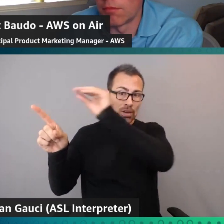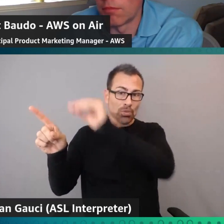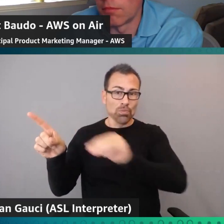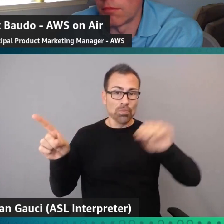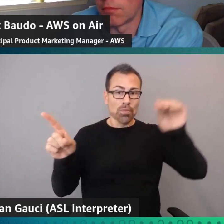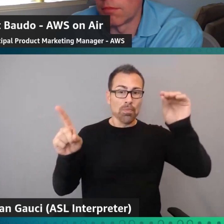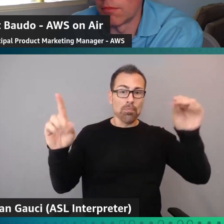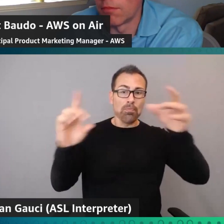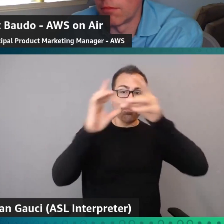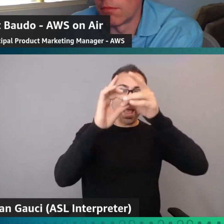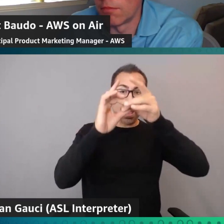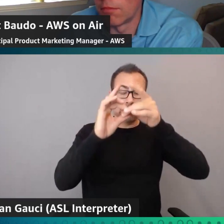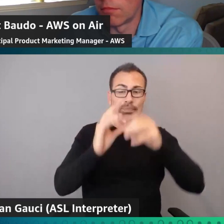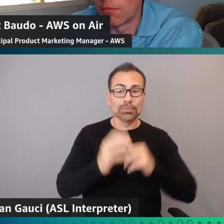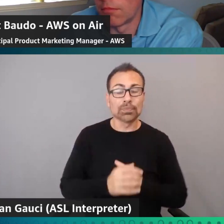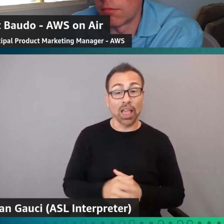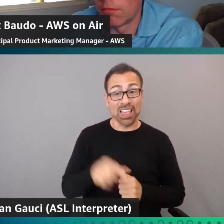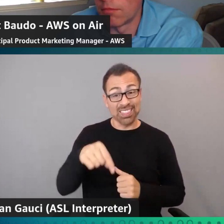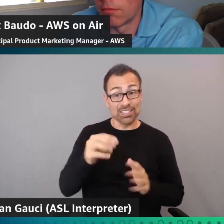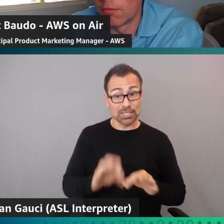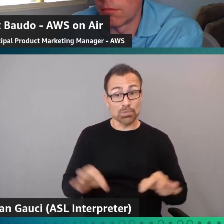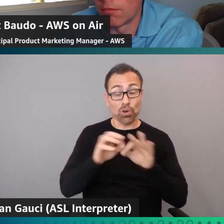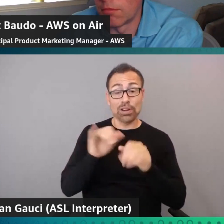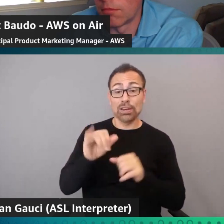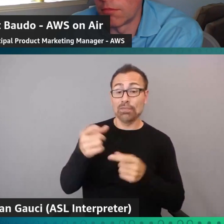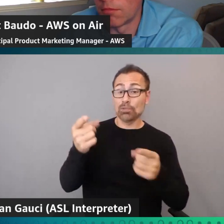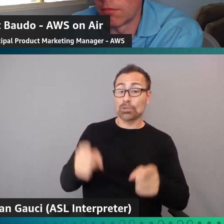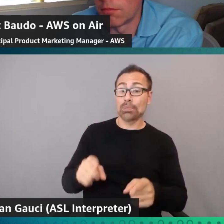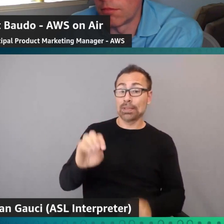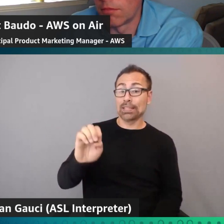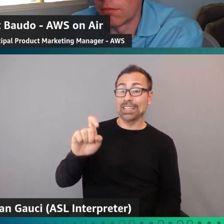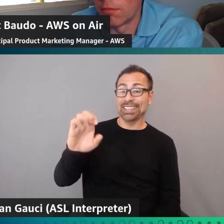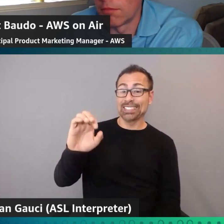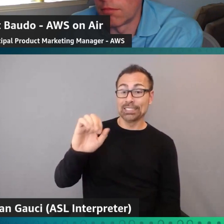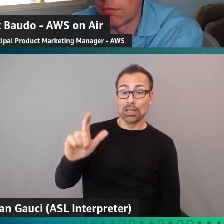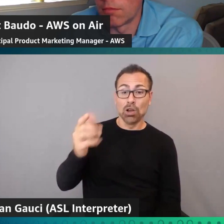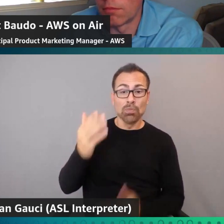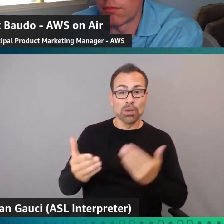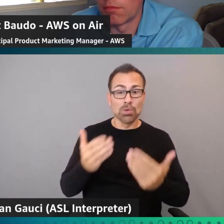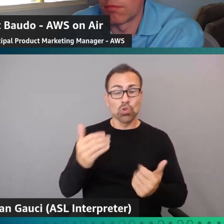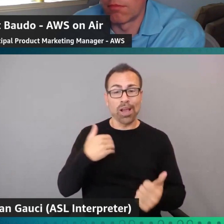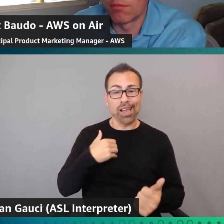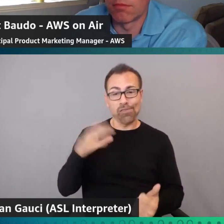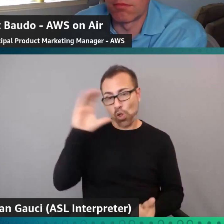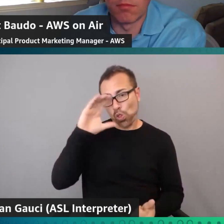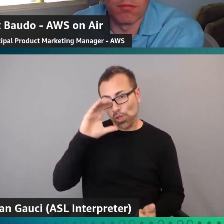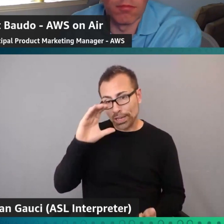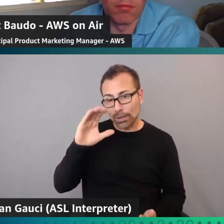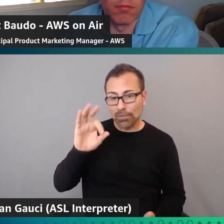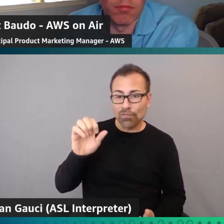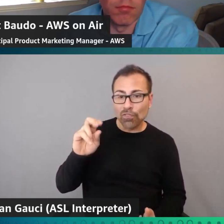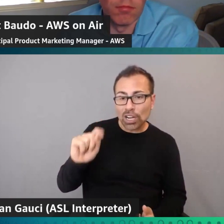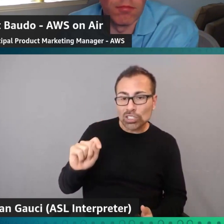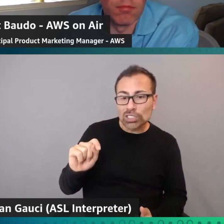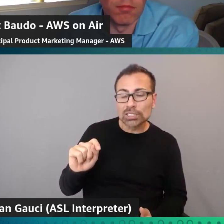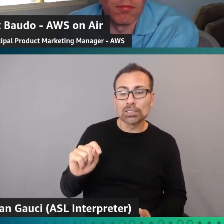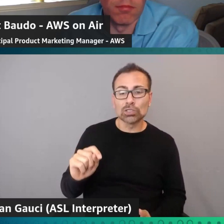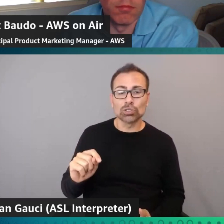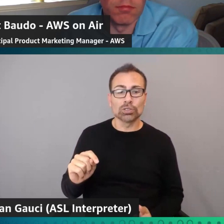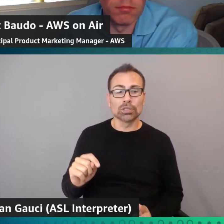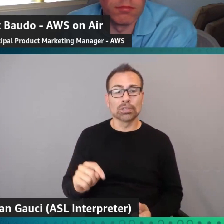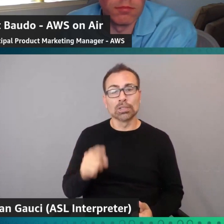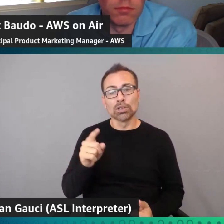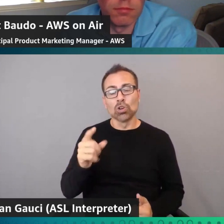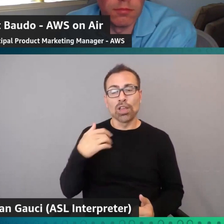was a critical thing. Like if you were even doing this in Excel, you would maybe have a lookup function to actually say, well, key this here to to get that